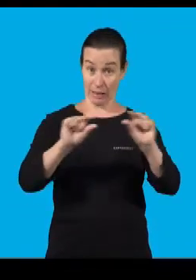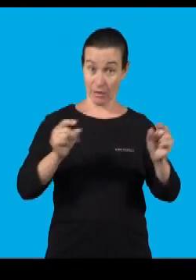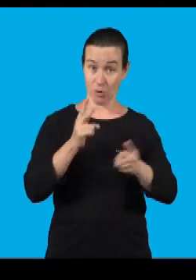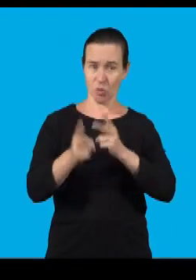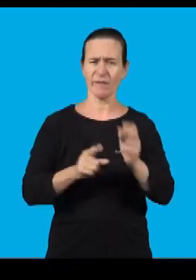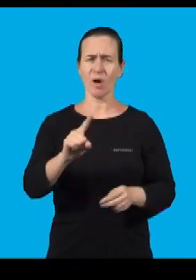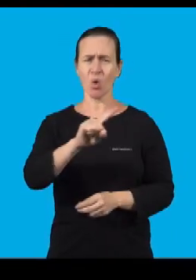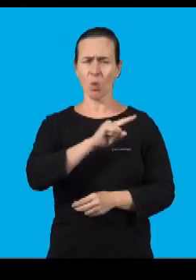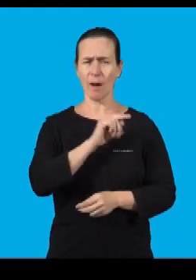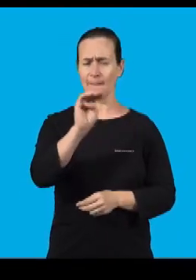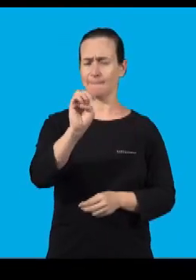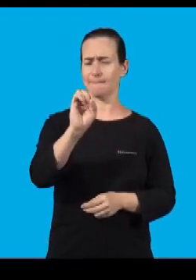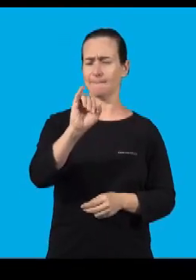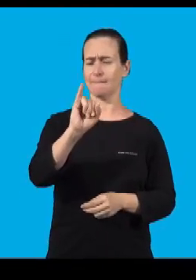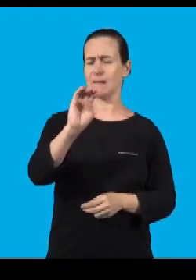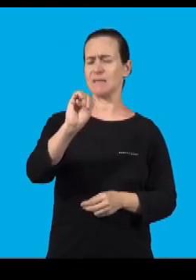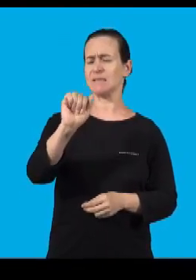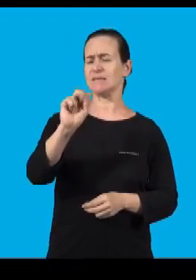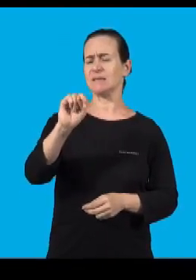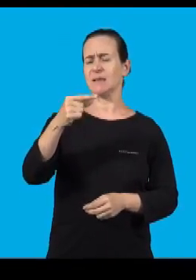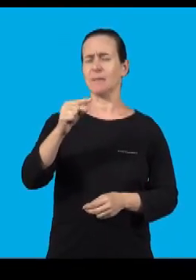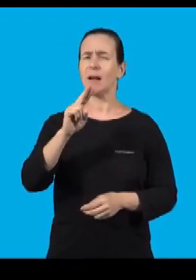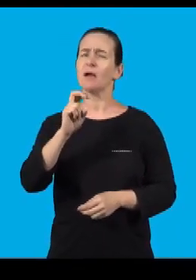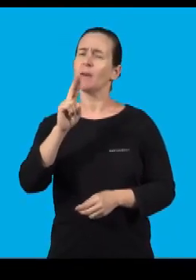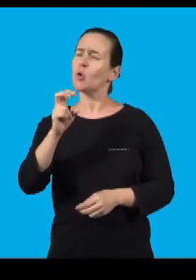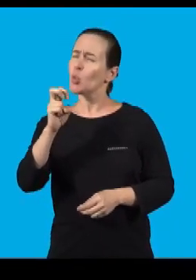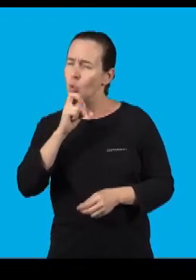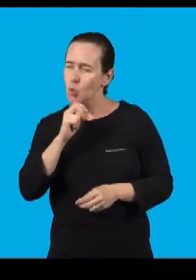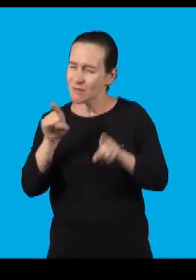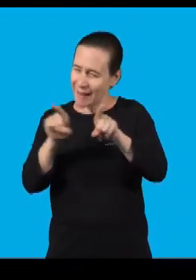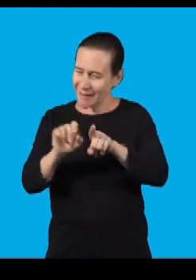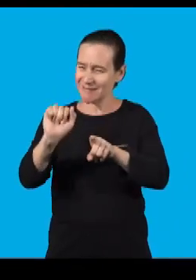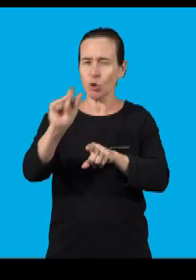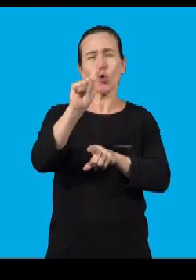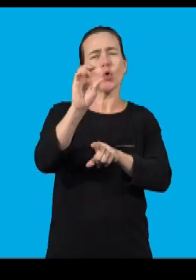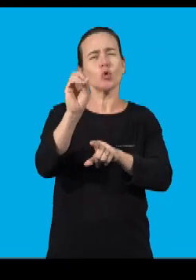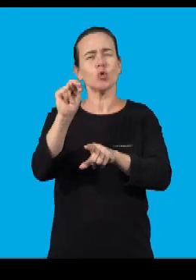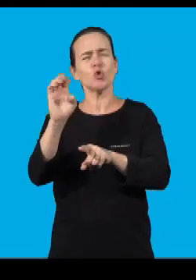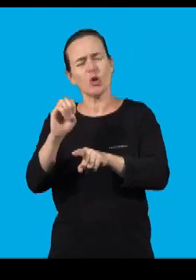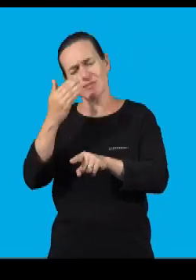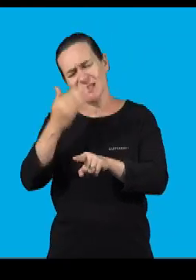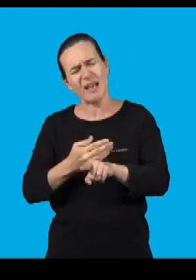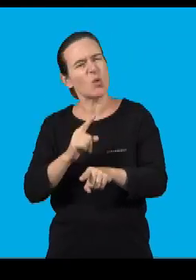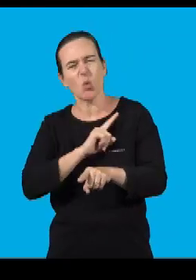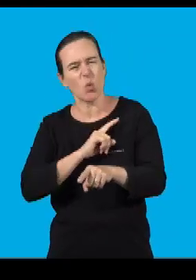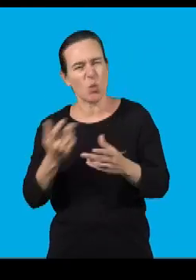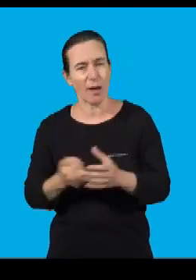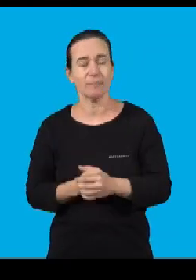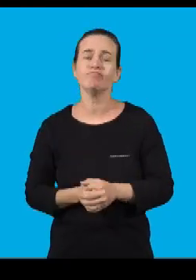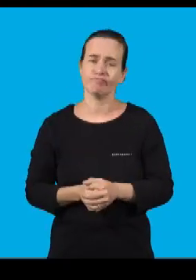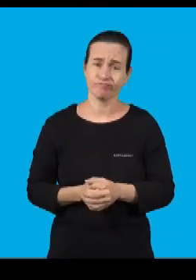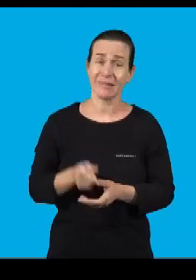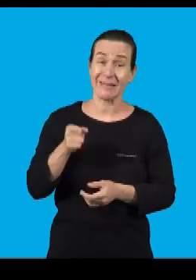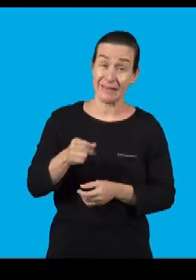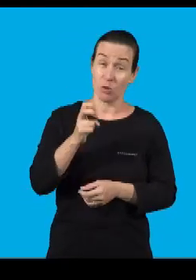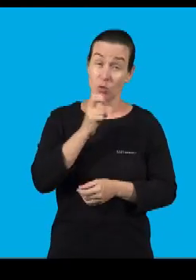Why would Msimangu use this tone in these lines? Why is he using it in that kind of way? So Khumalo would use